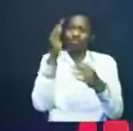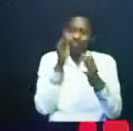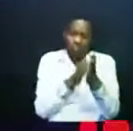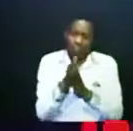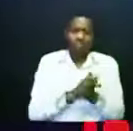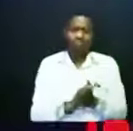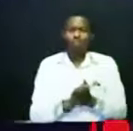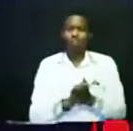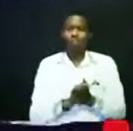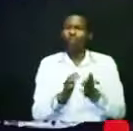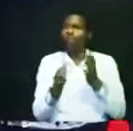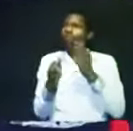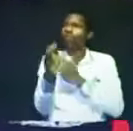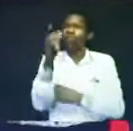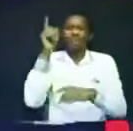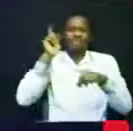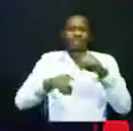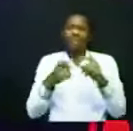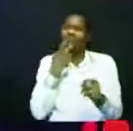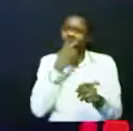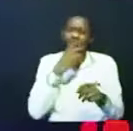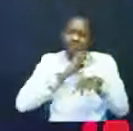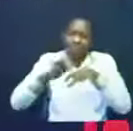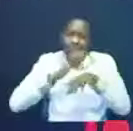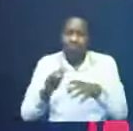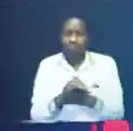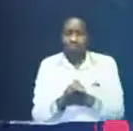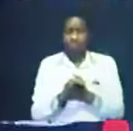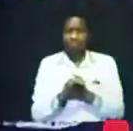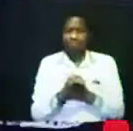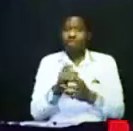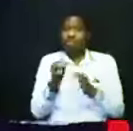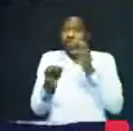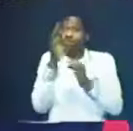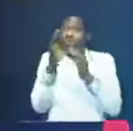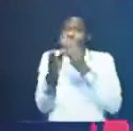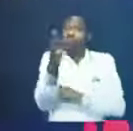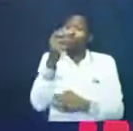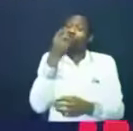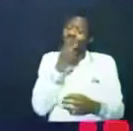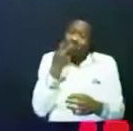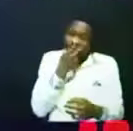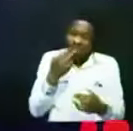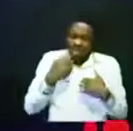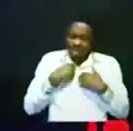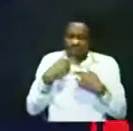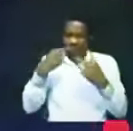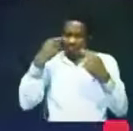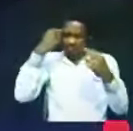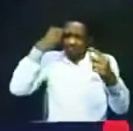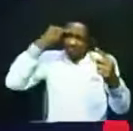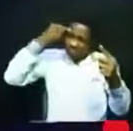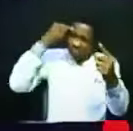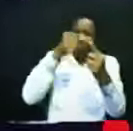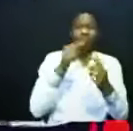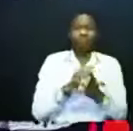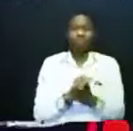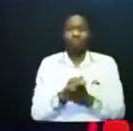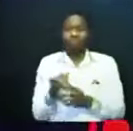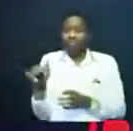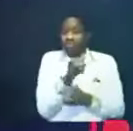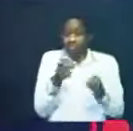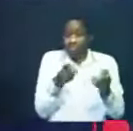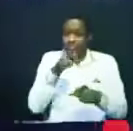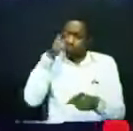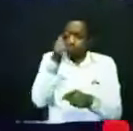idle words. He speaks on purpose. And as men and women of God, we must speak on